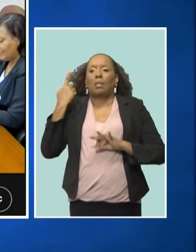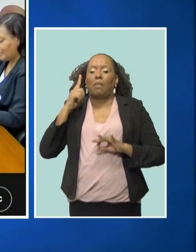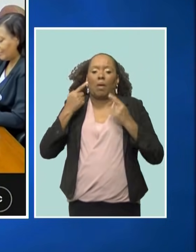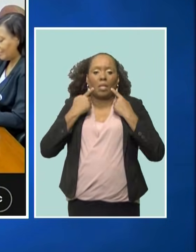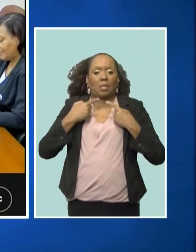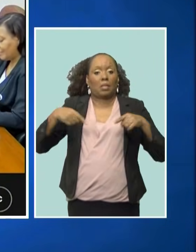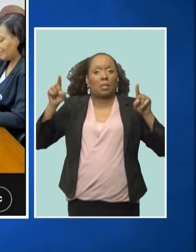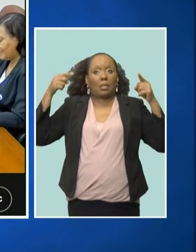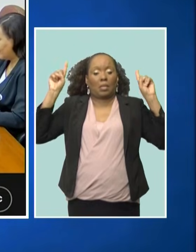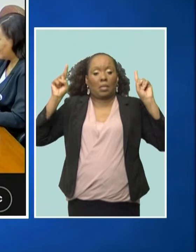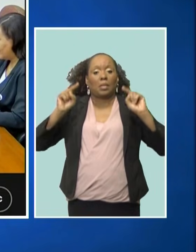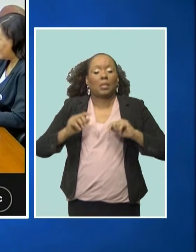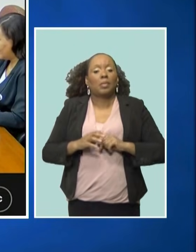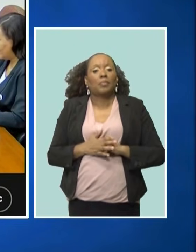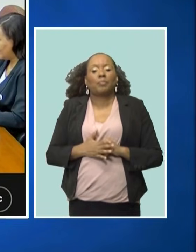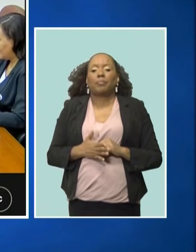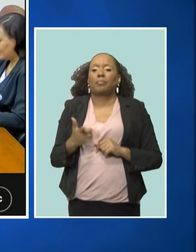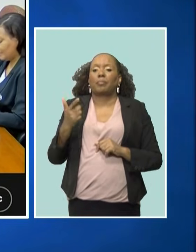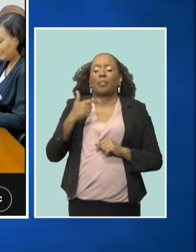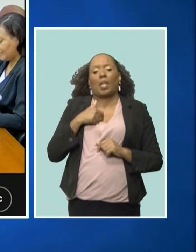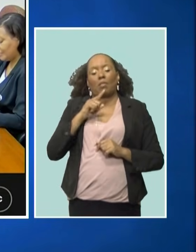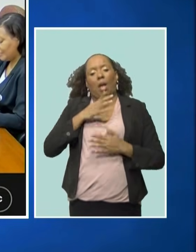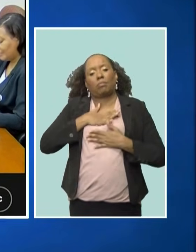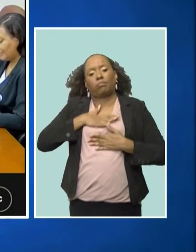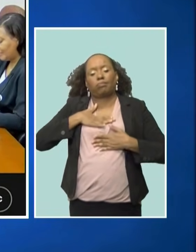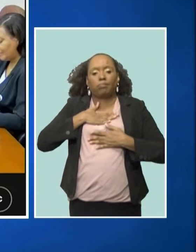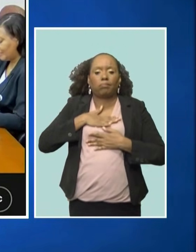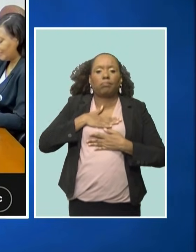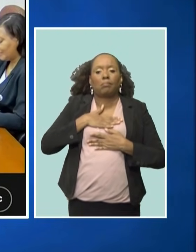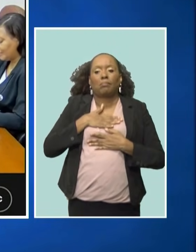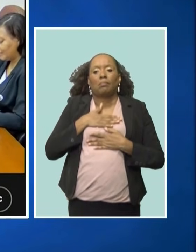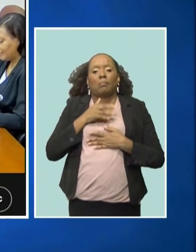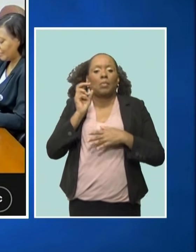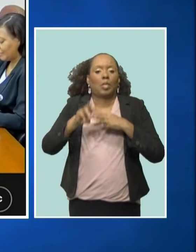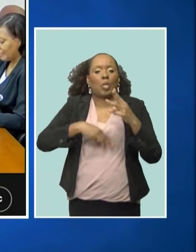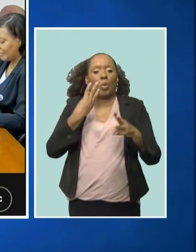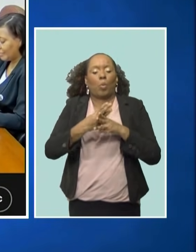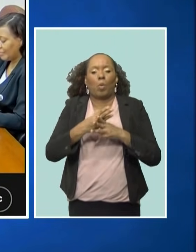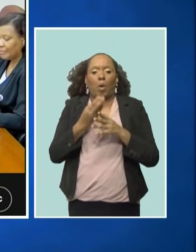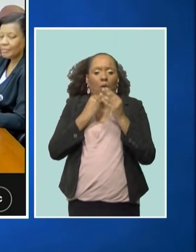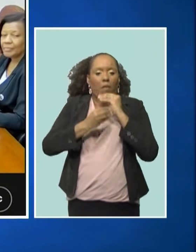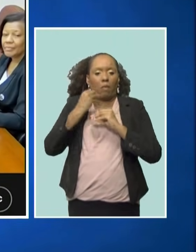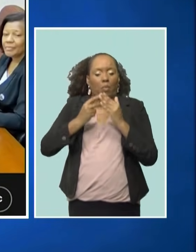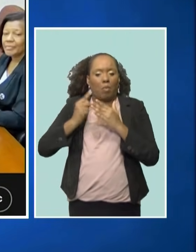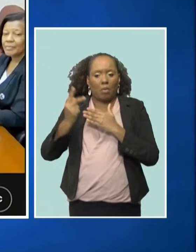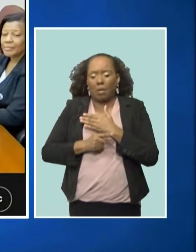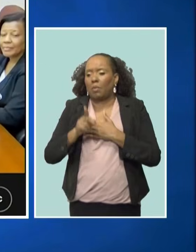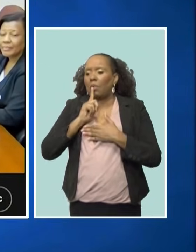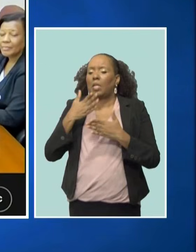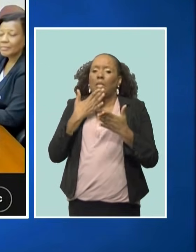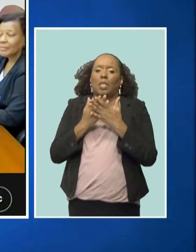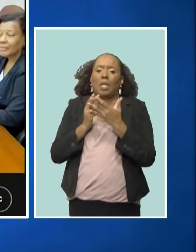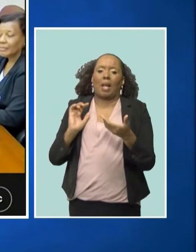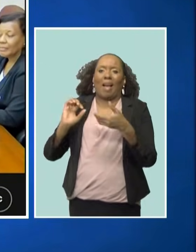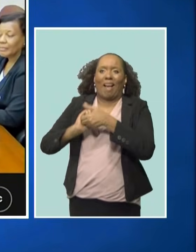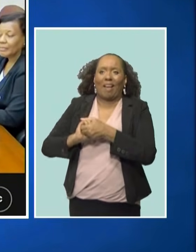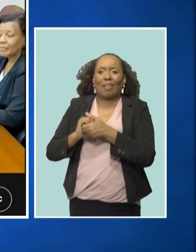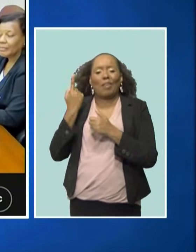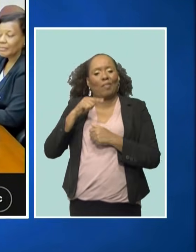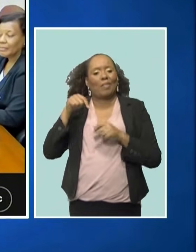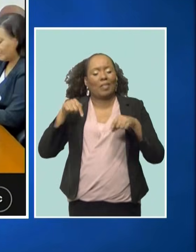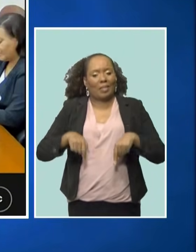this initiative. I extend appreciation to the World Food Programme for the invaluable partnership and support to